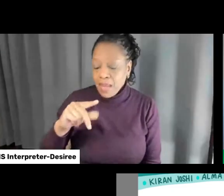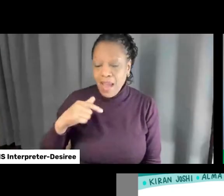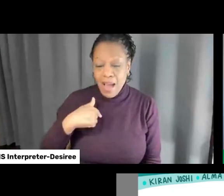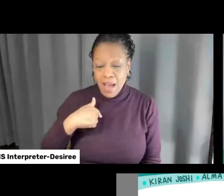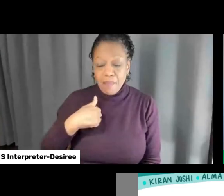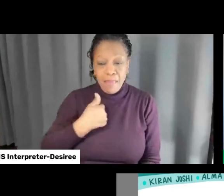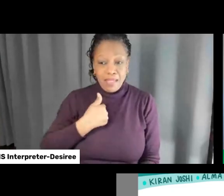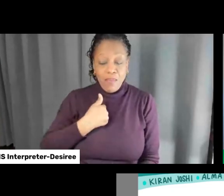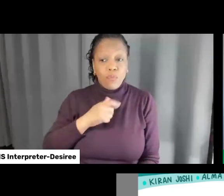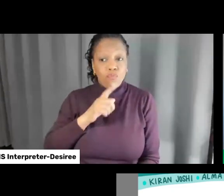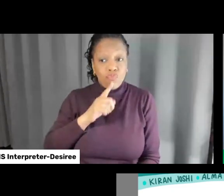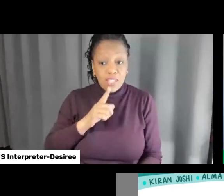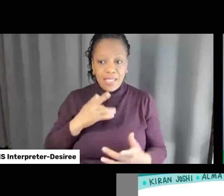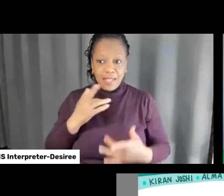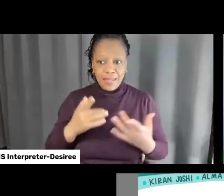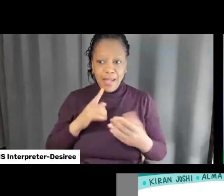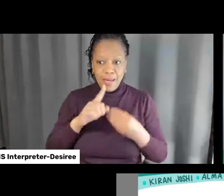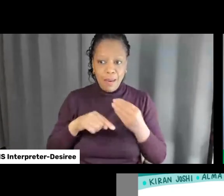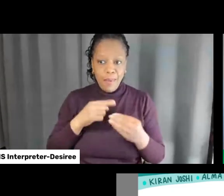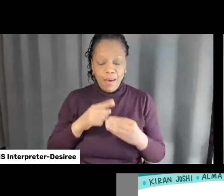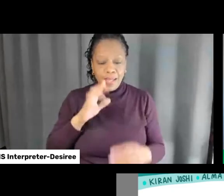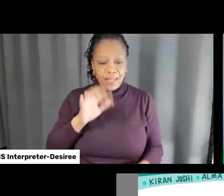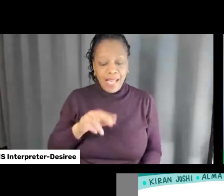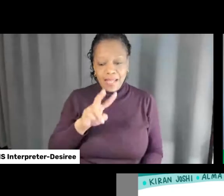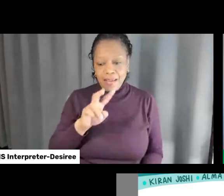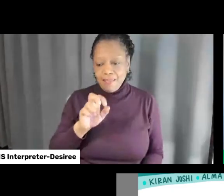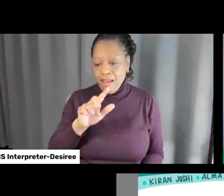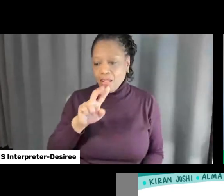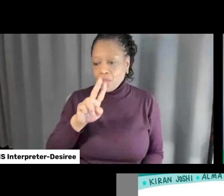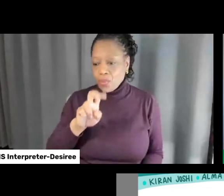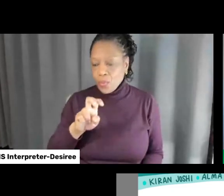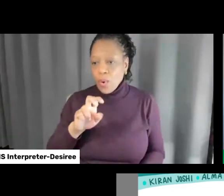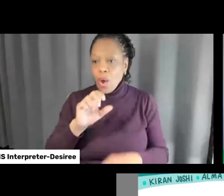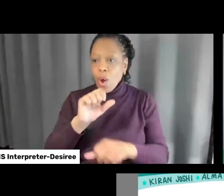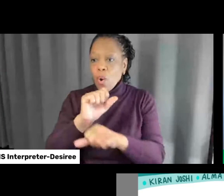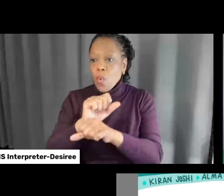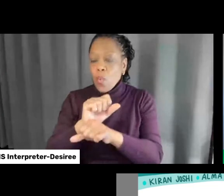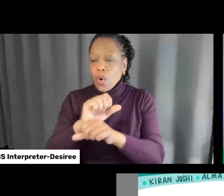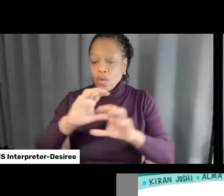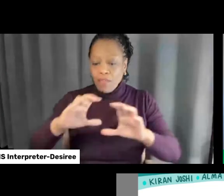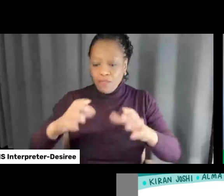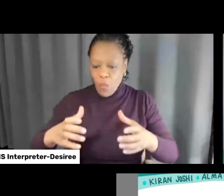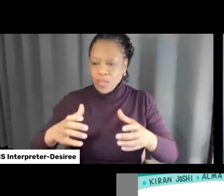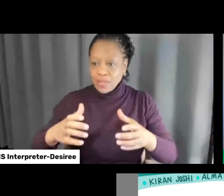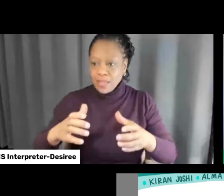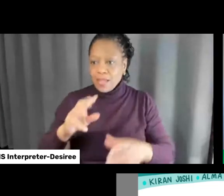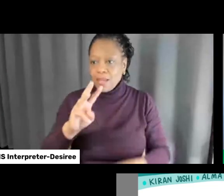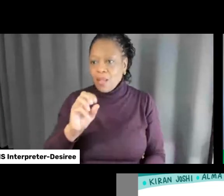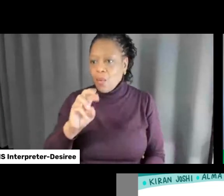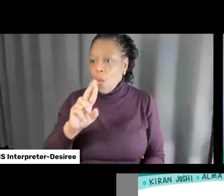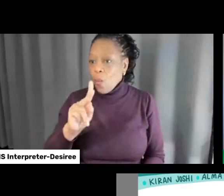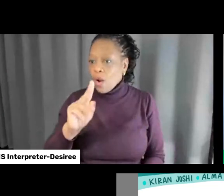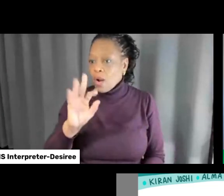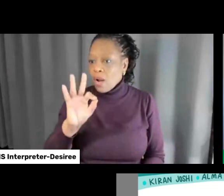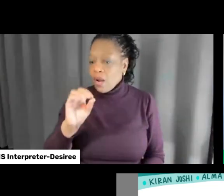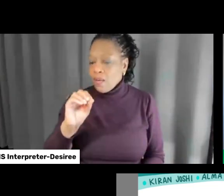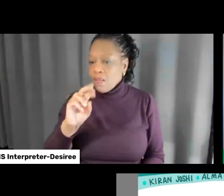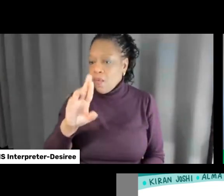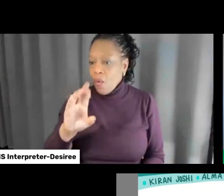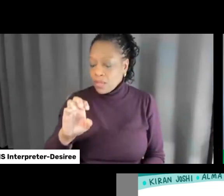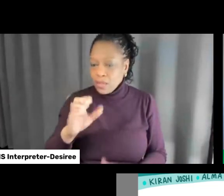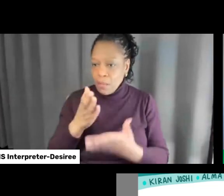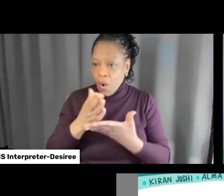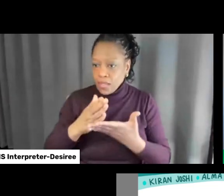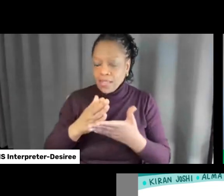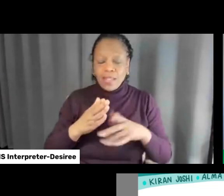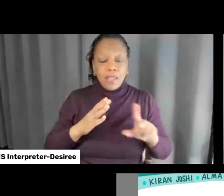about is the valued workforce piece. Because what you have here is essentially an